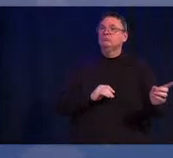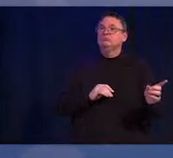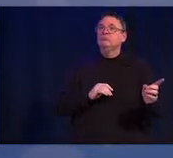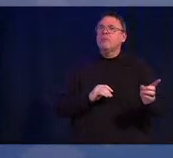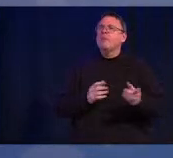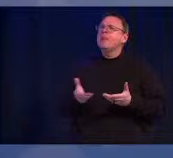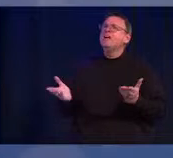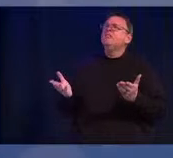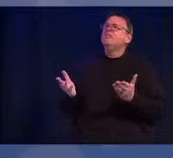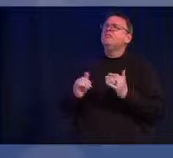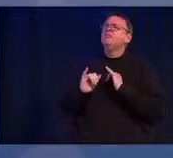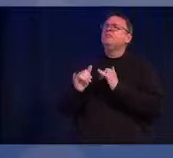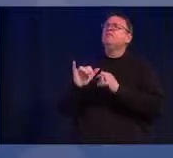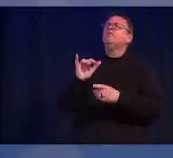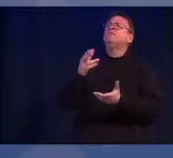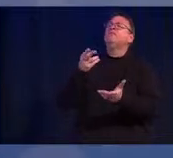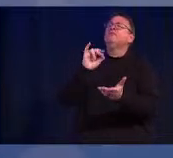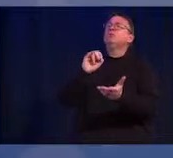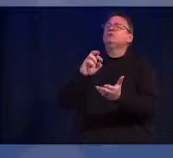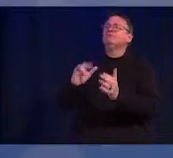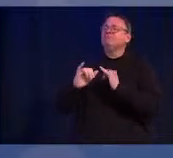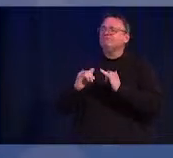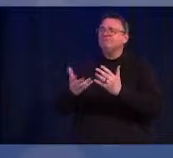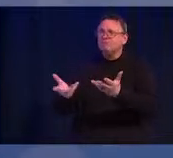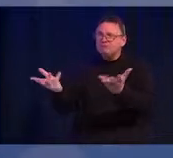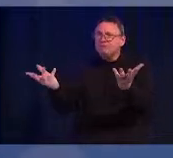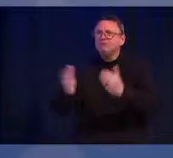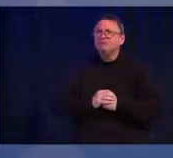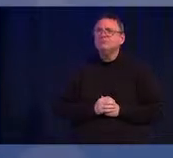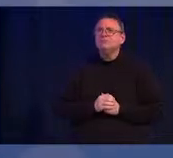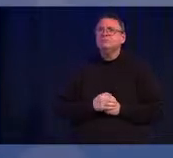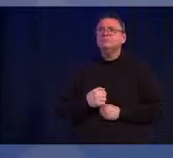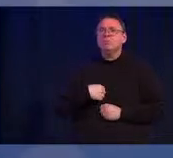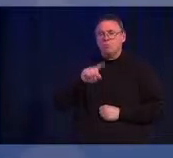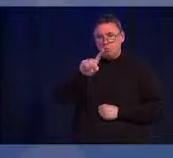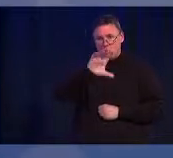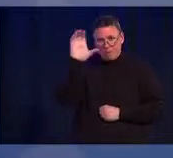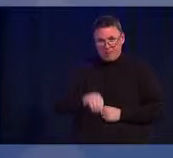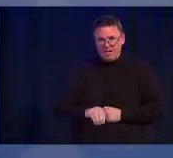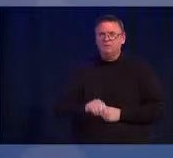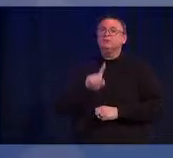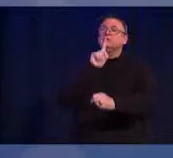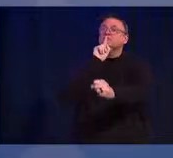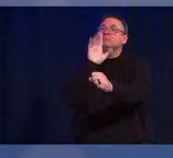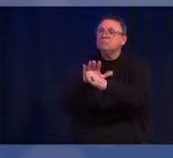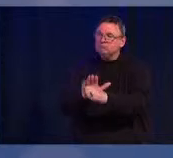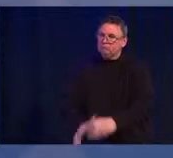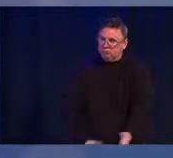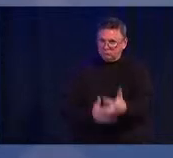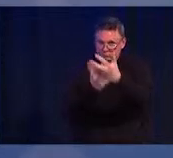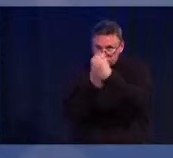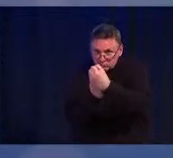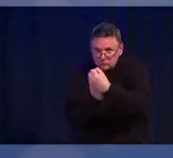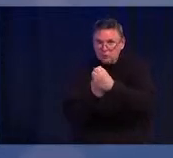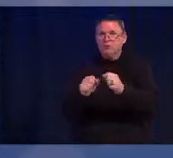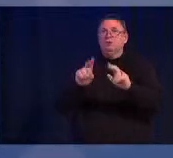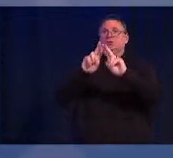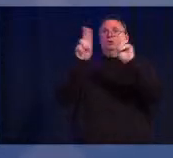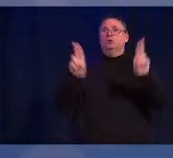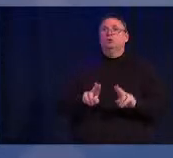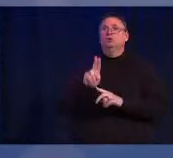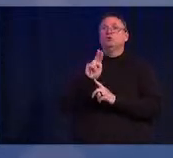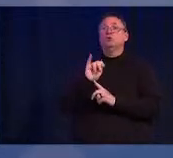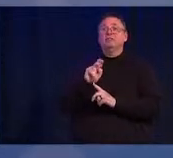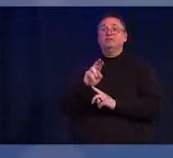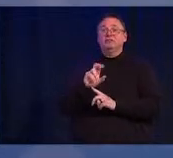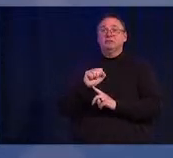am 100% in favor of universal school choice. But we need to